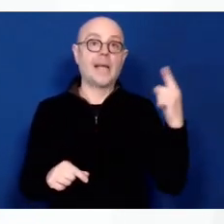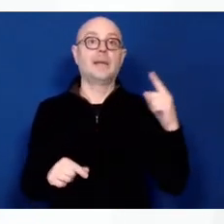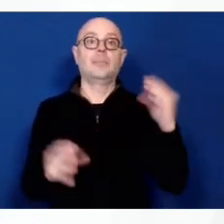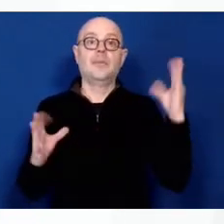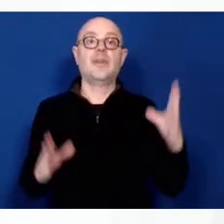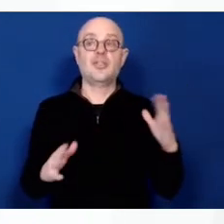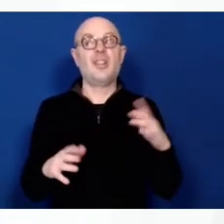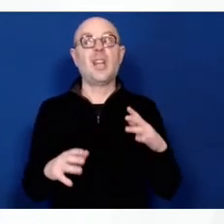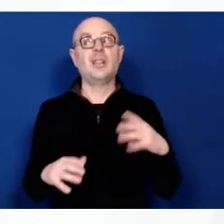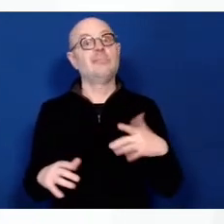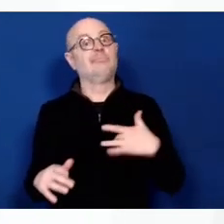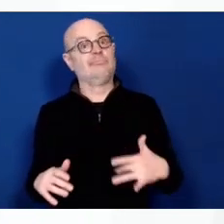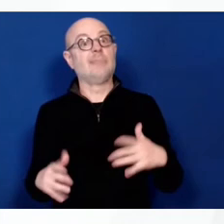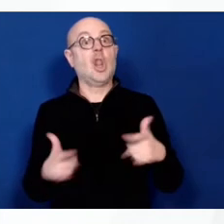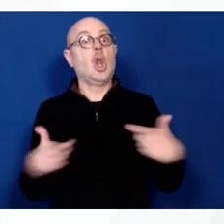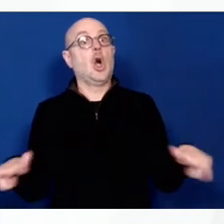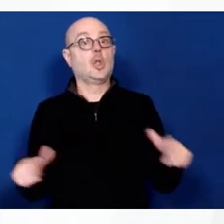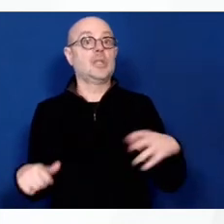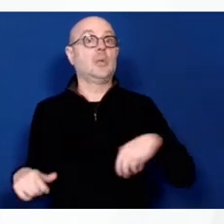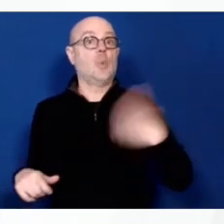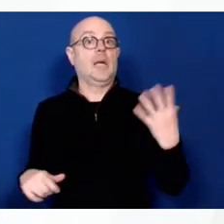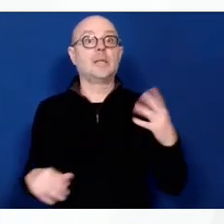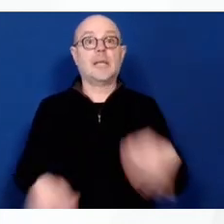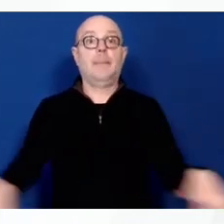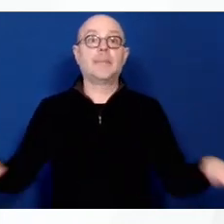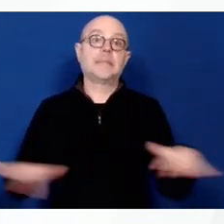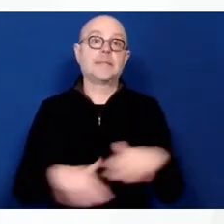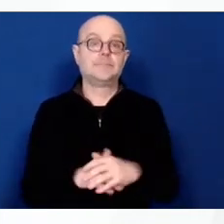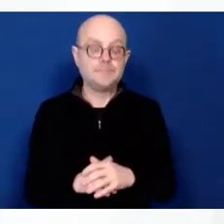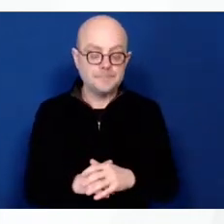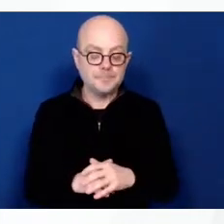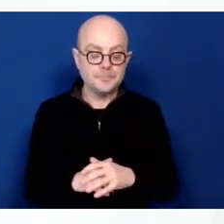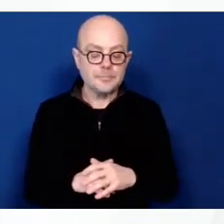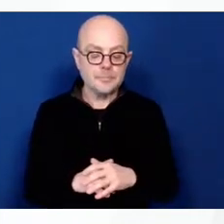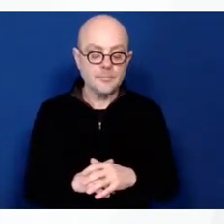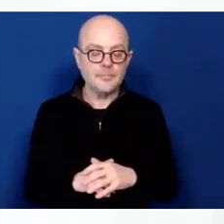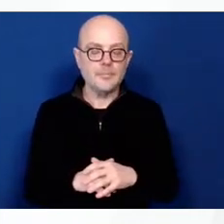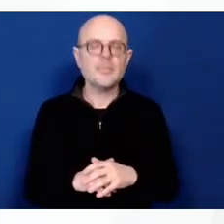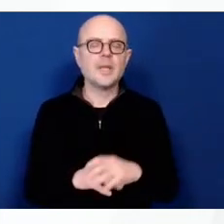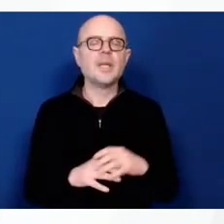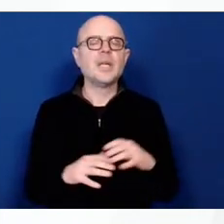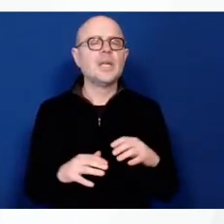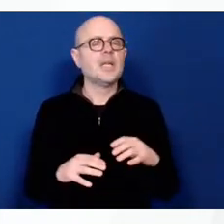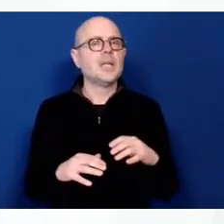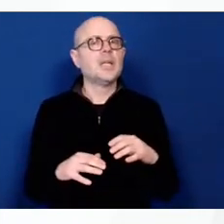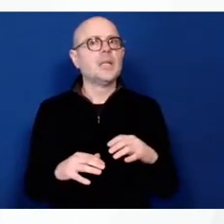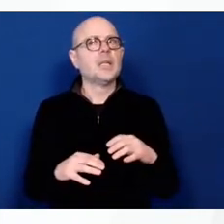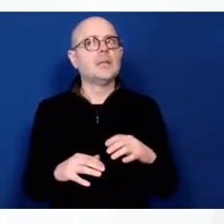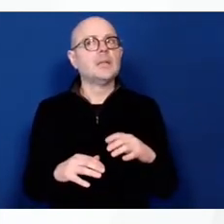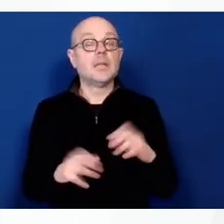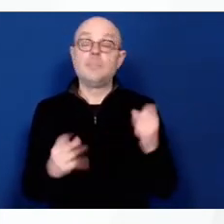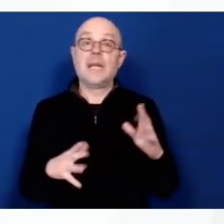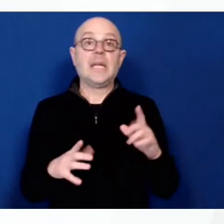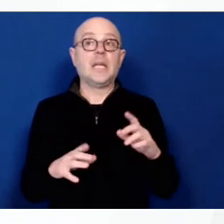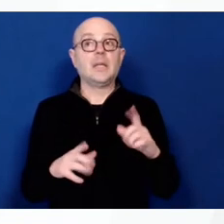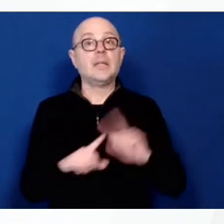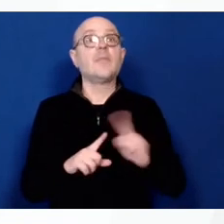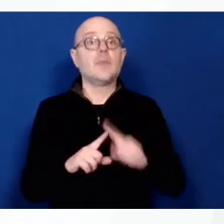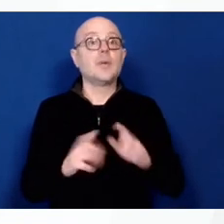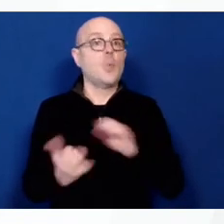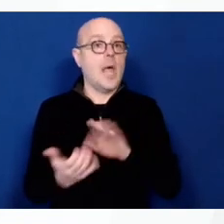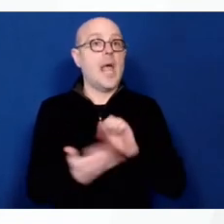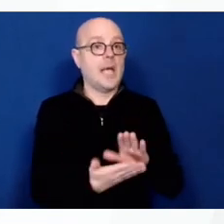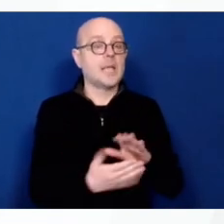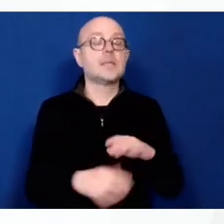white campus. In ways that I don't have to untangle here, Lawrence's legacy at the UW is bound up with